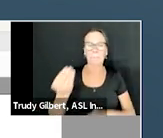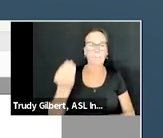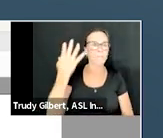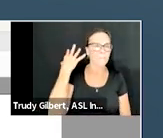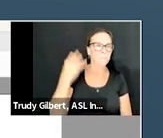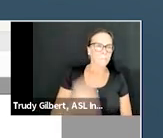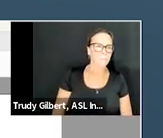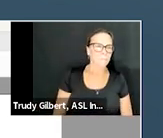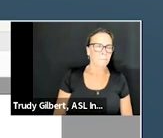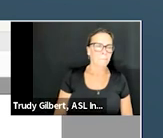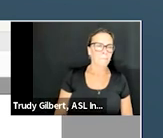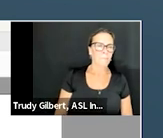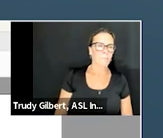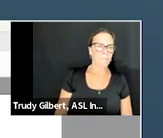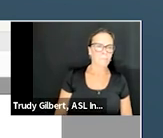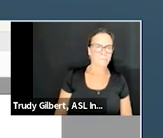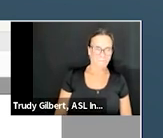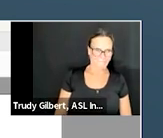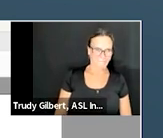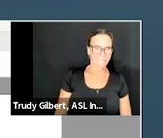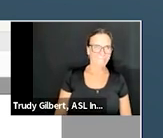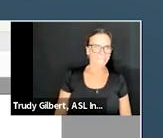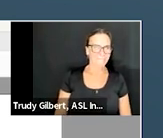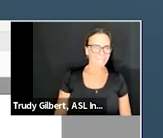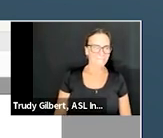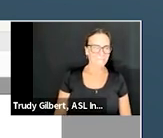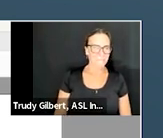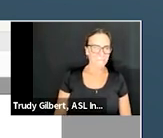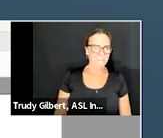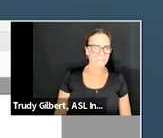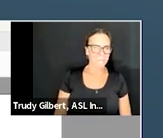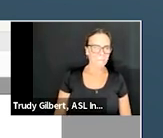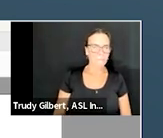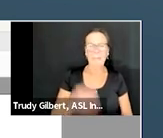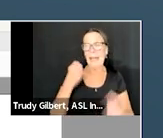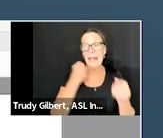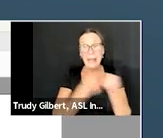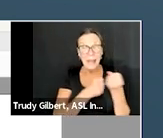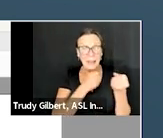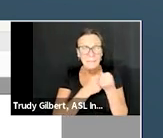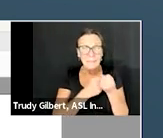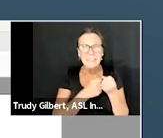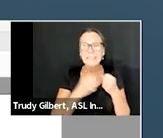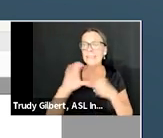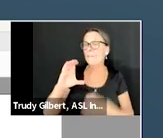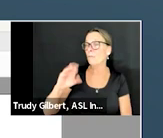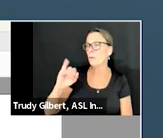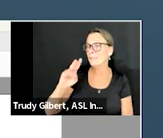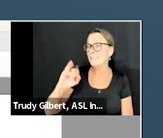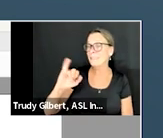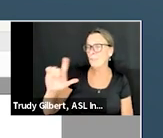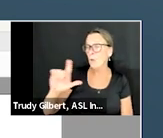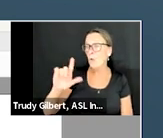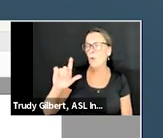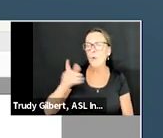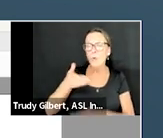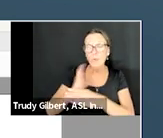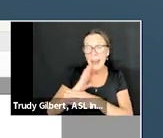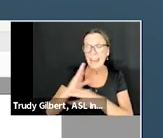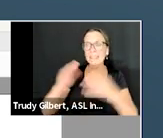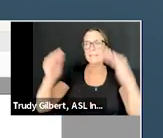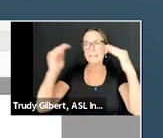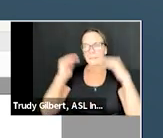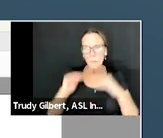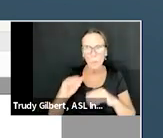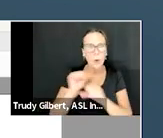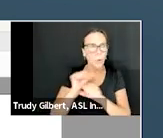And on the theme of advocacy and civil rights, we are also working on the Trails for